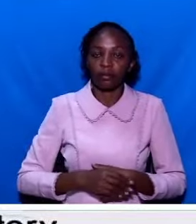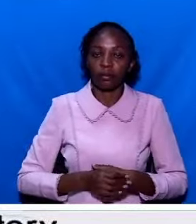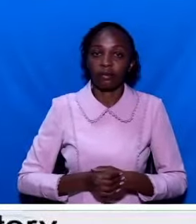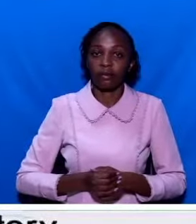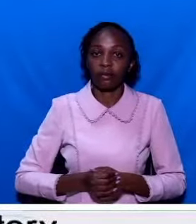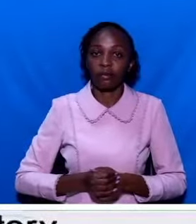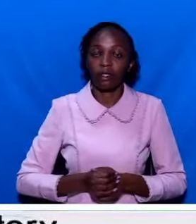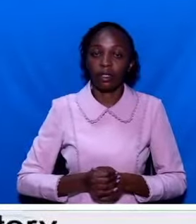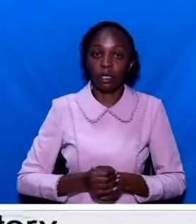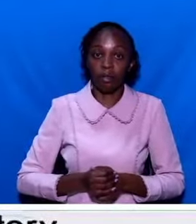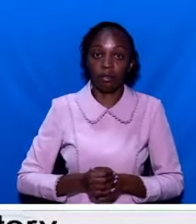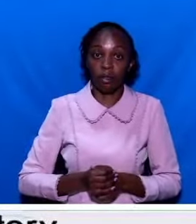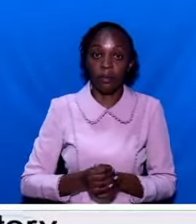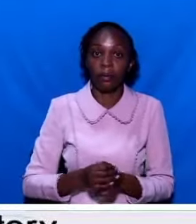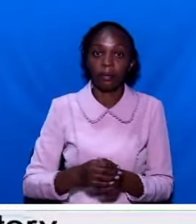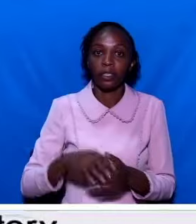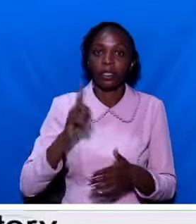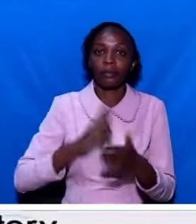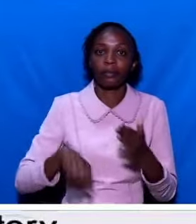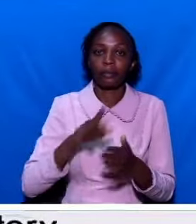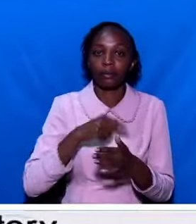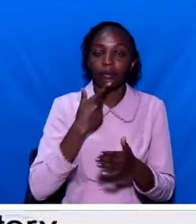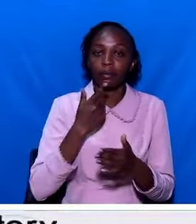So what do we say today?